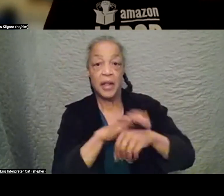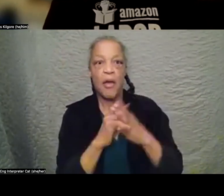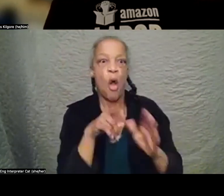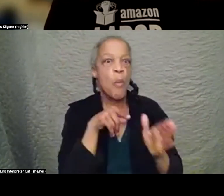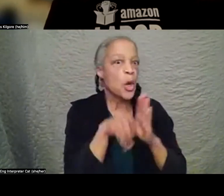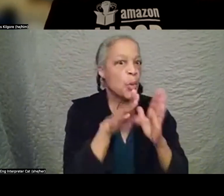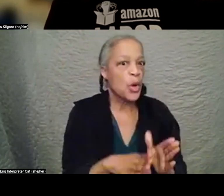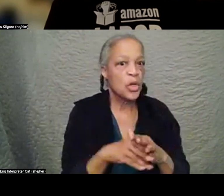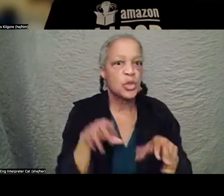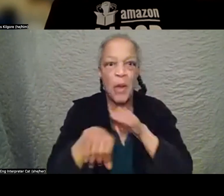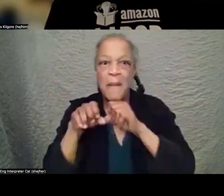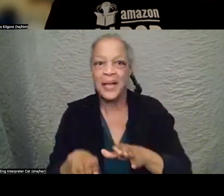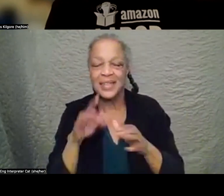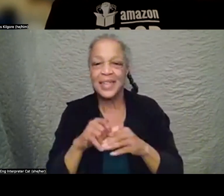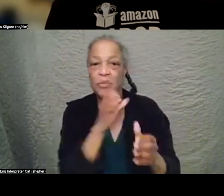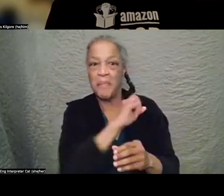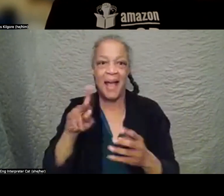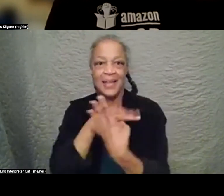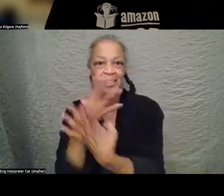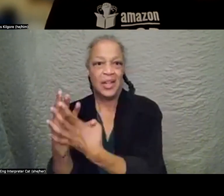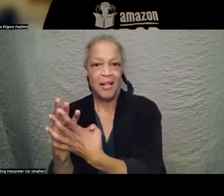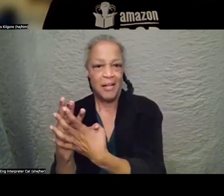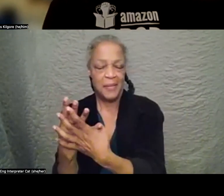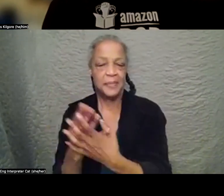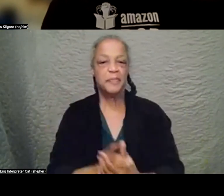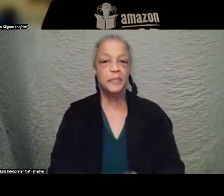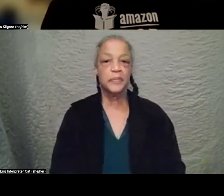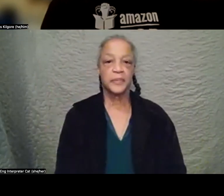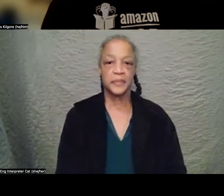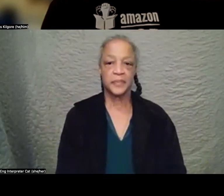rapists that need to be back inside cages.